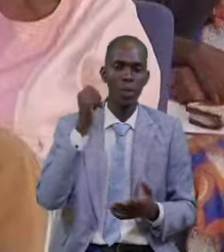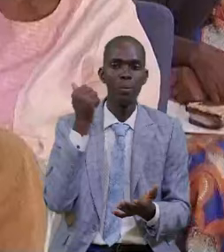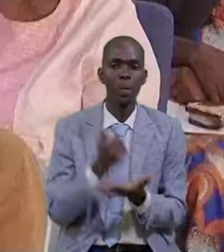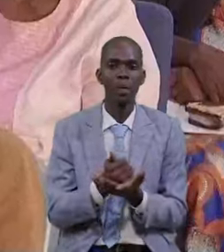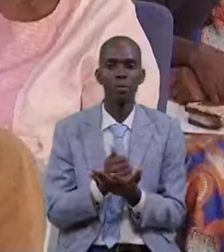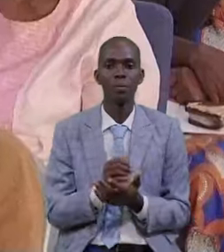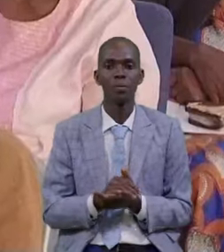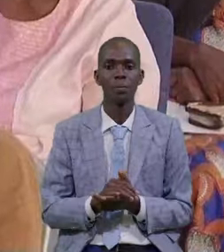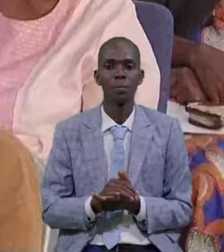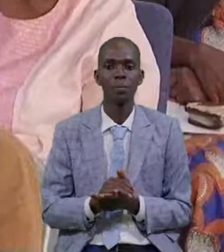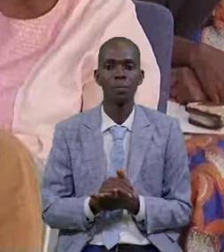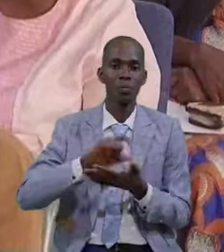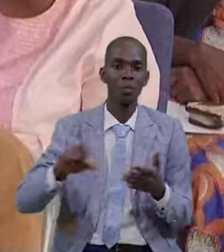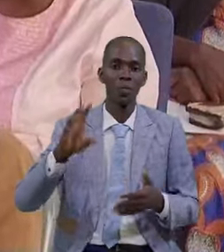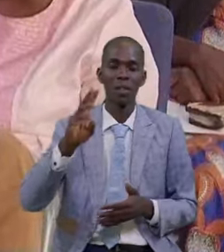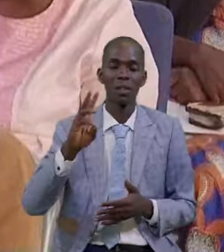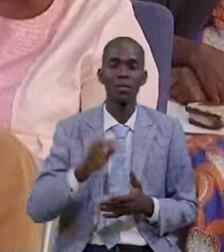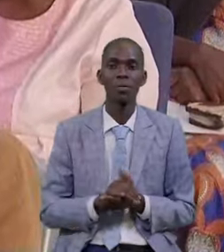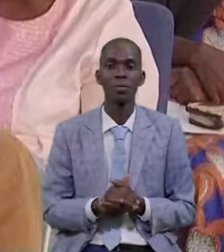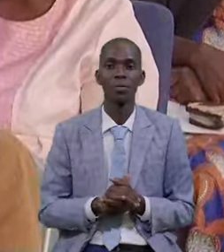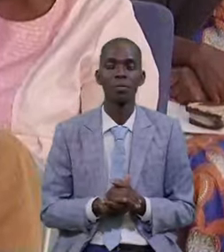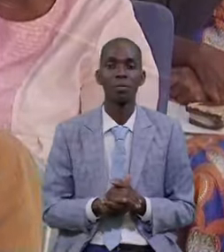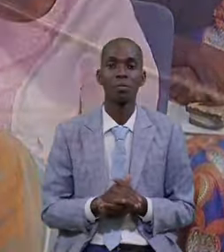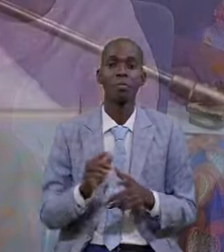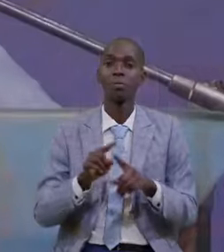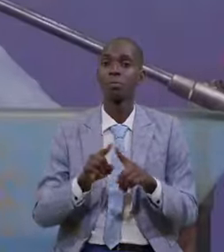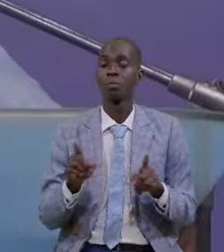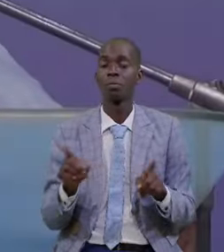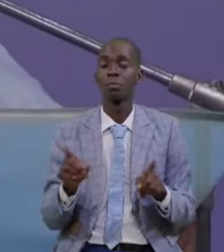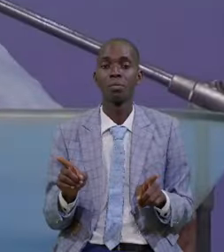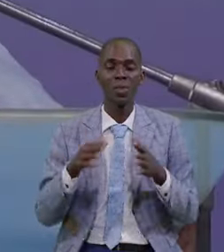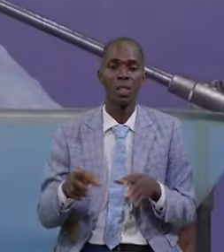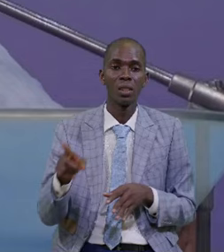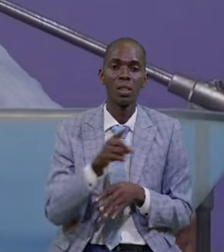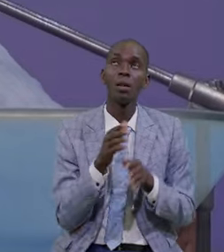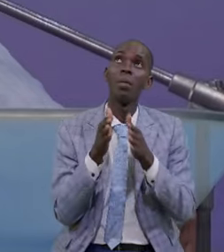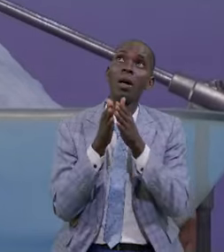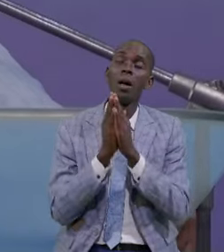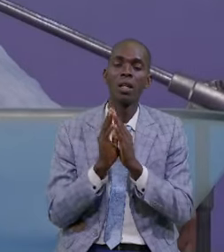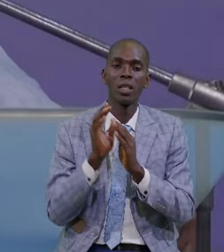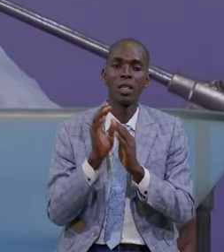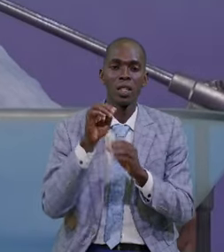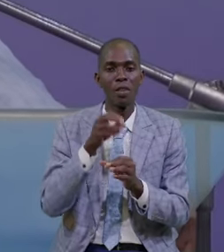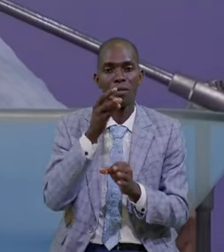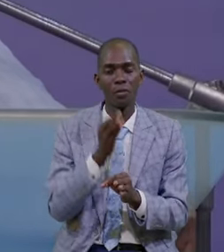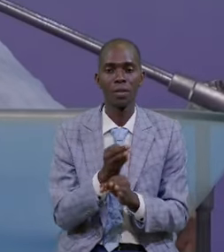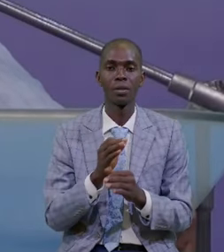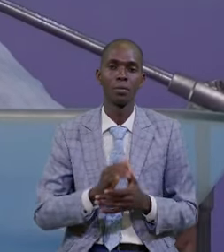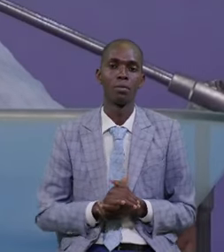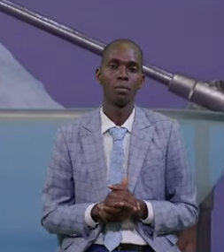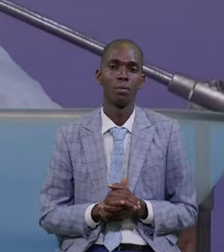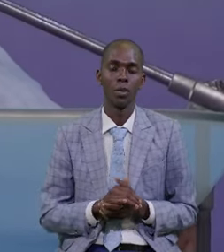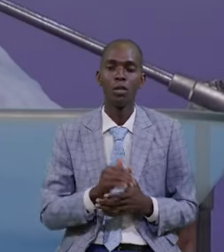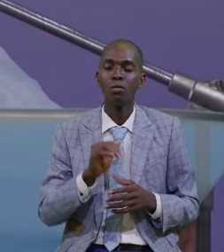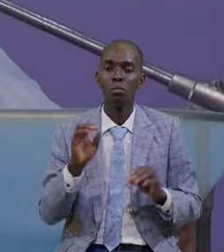Verse 6, it says, but let him ask in faith,